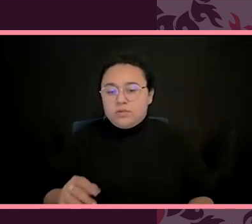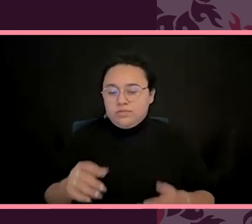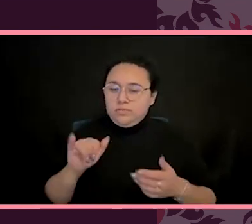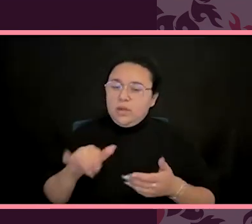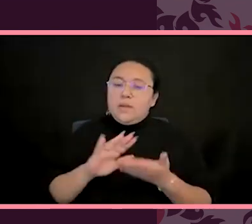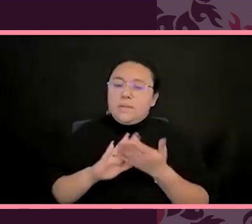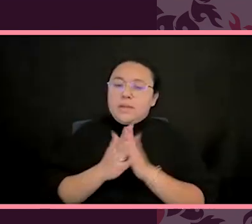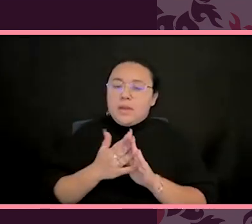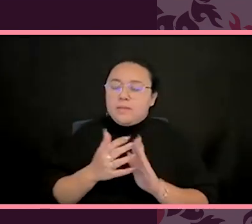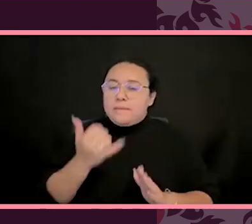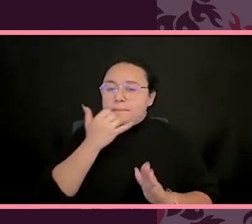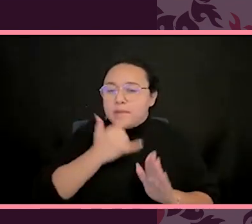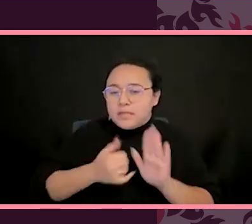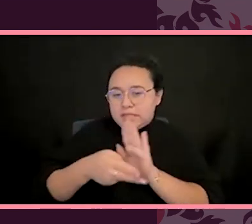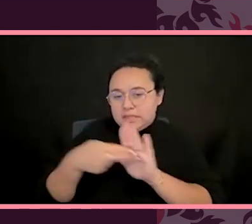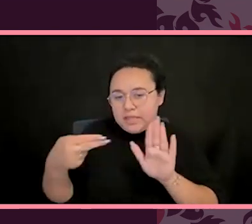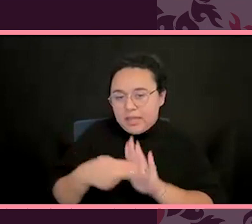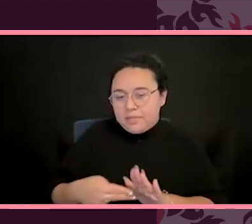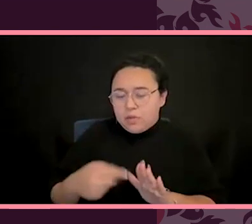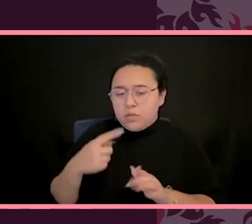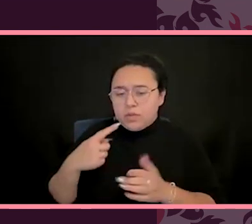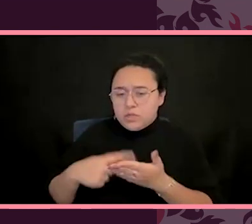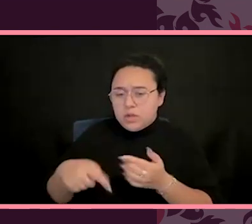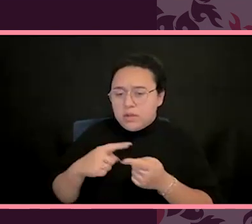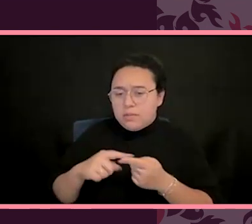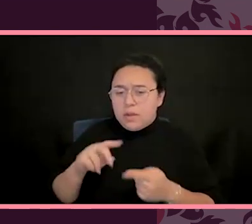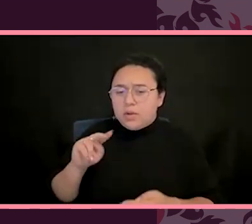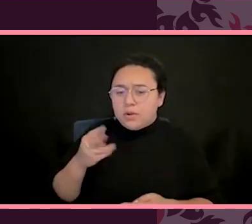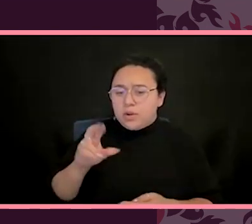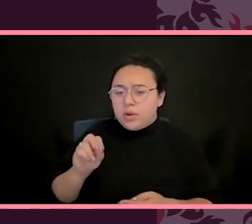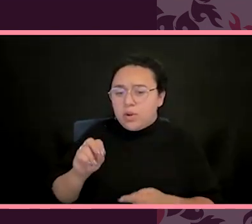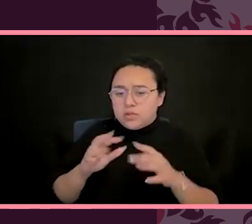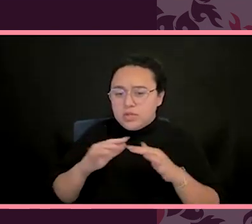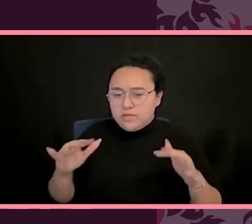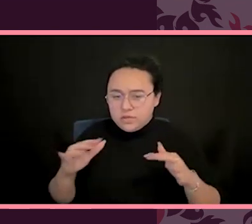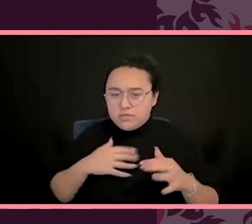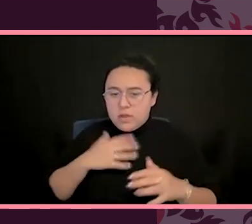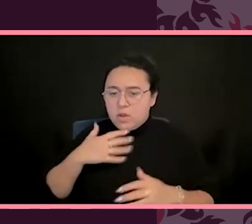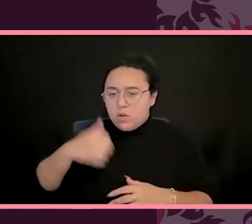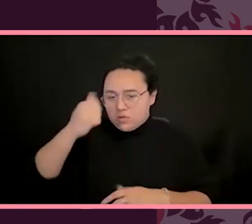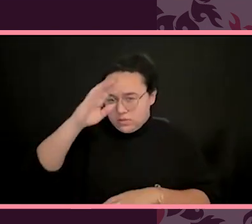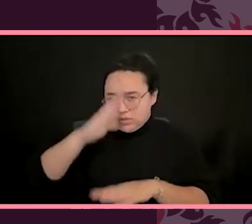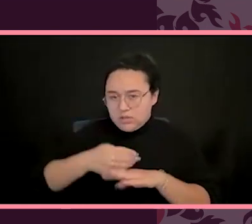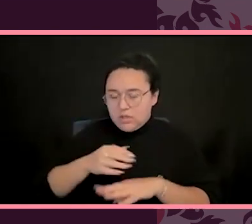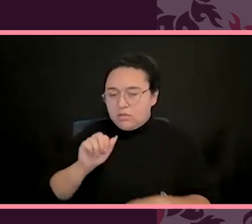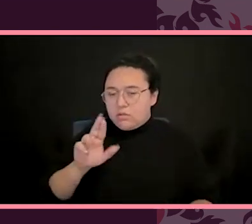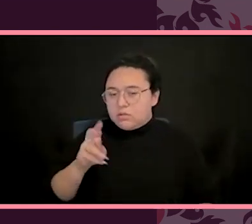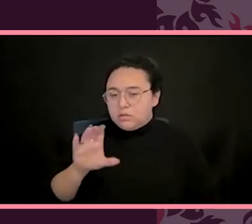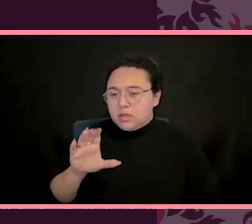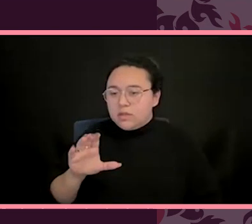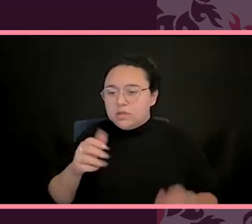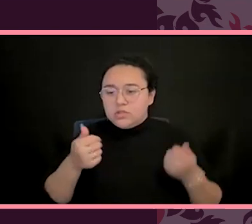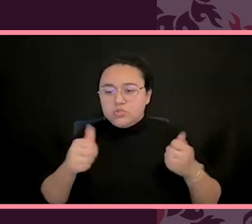mislabeling. And so we talk about neurodivergence. My oldest son is autistic, and they try to label him as